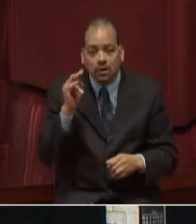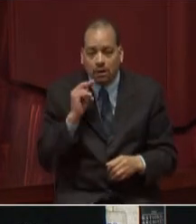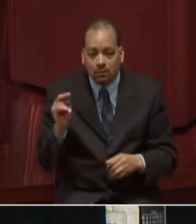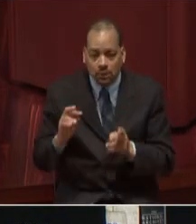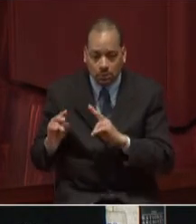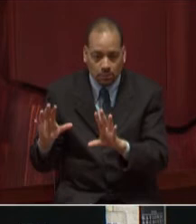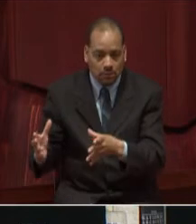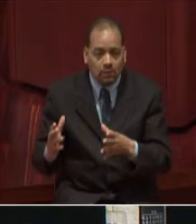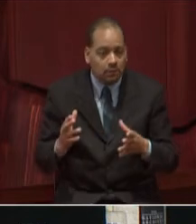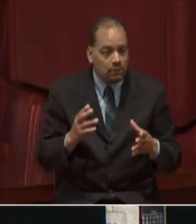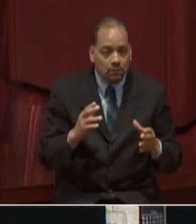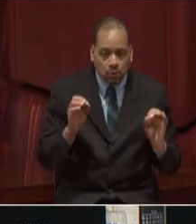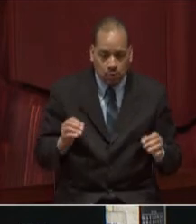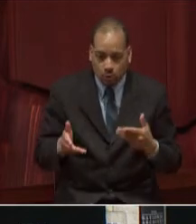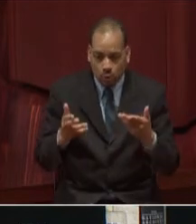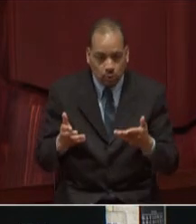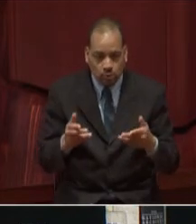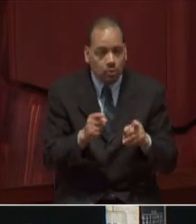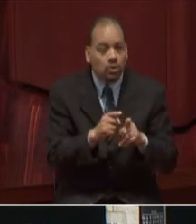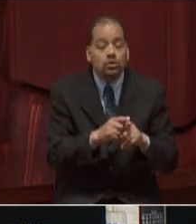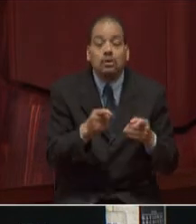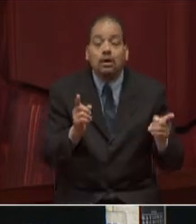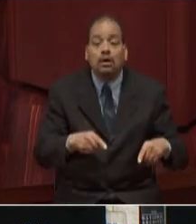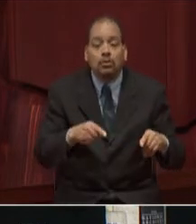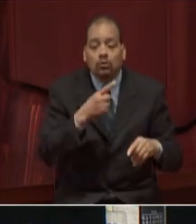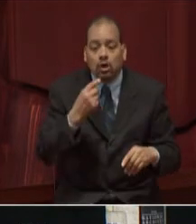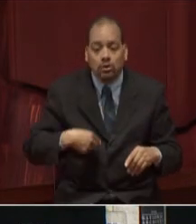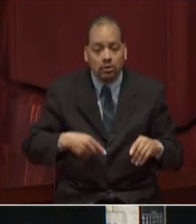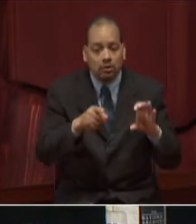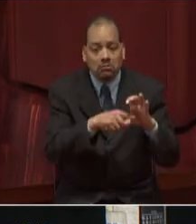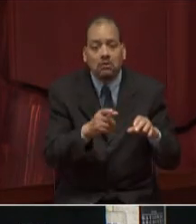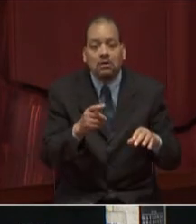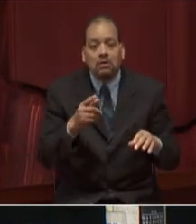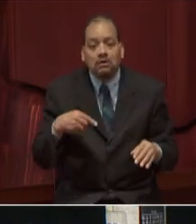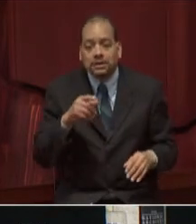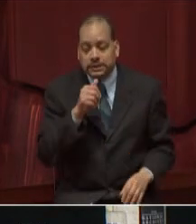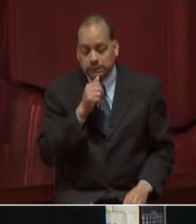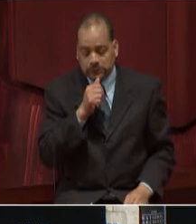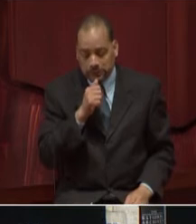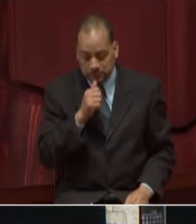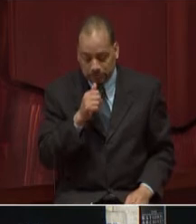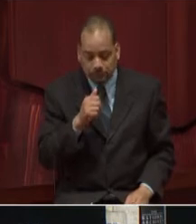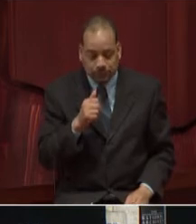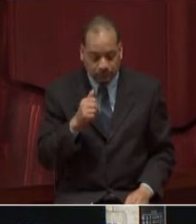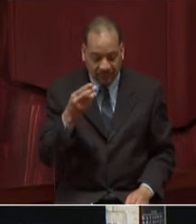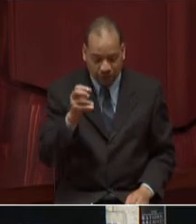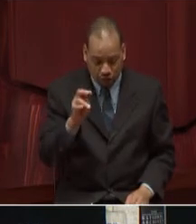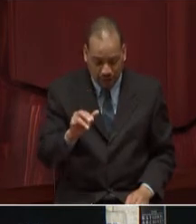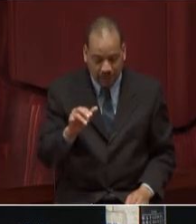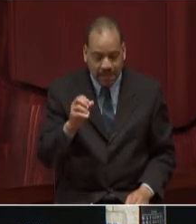the Soviet Union, the other one that Kissinger did secretly, he negotiated with some help from the arms control